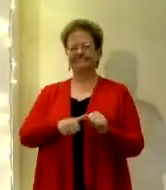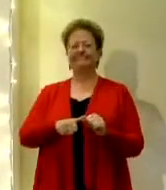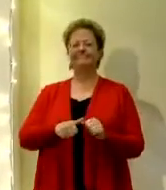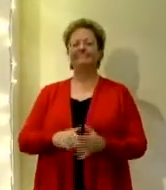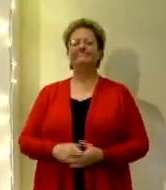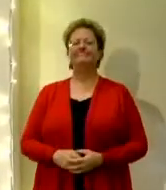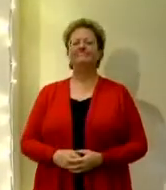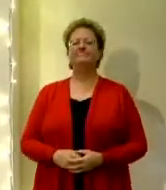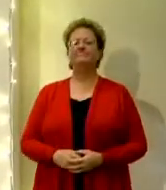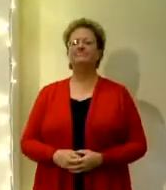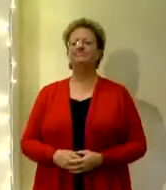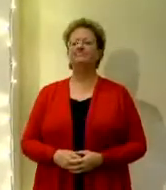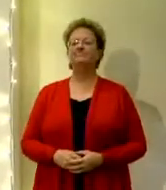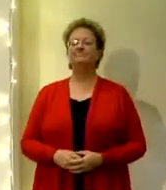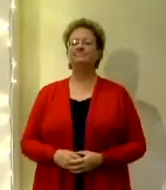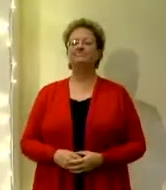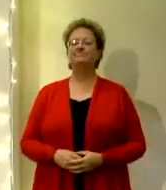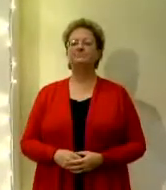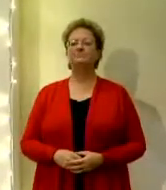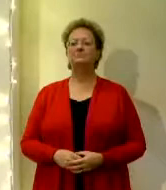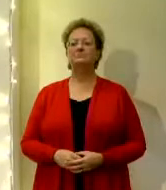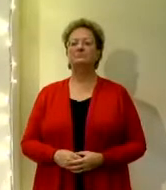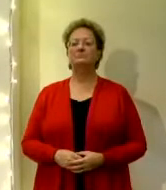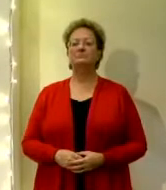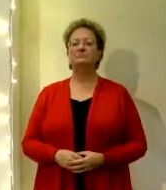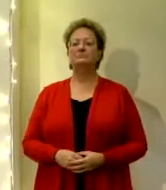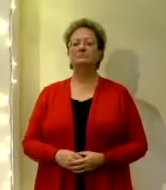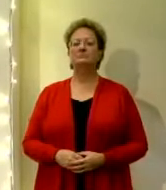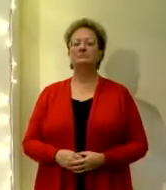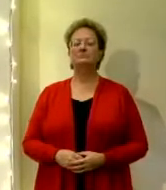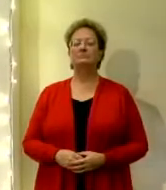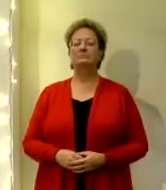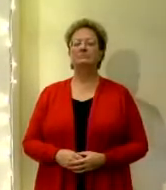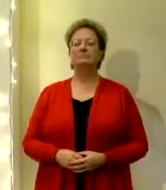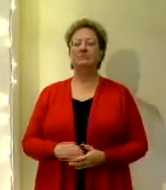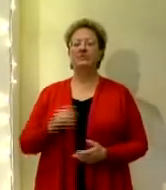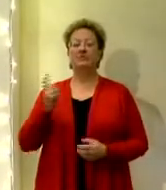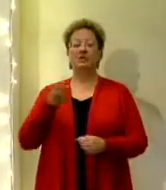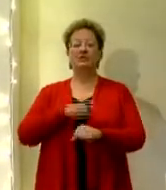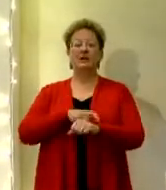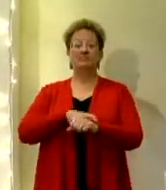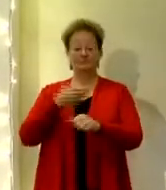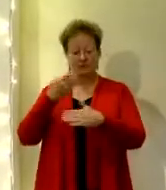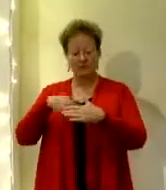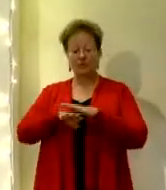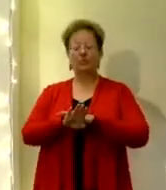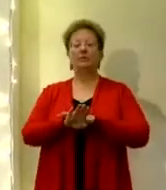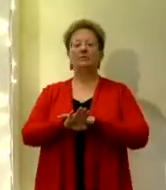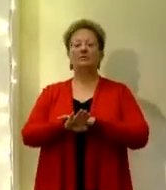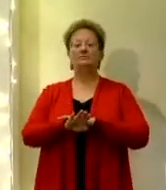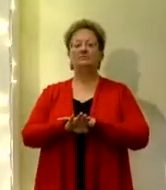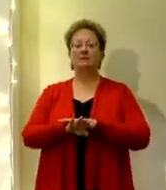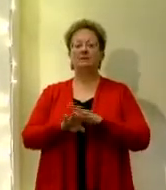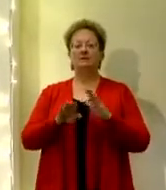The second that I walked through the door, he began to unload onto me all of the frustration that he